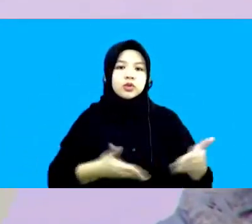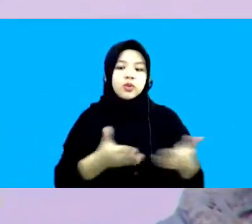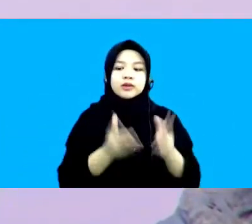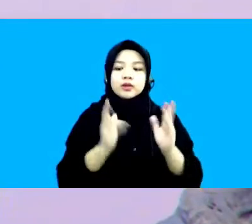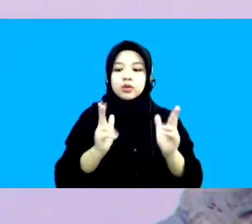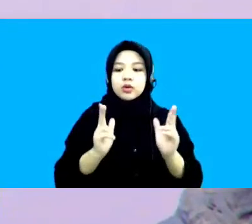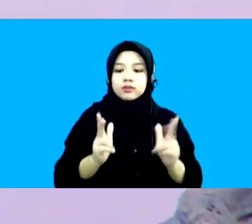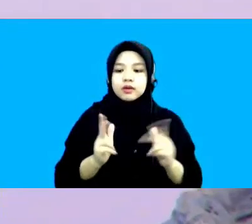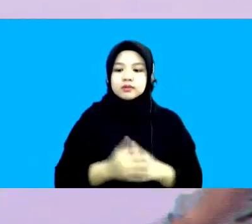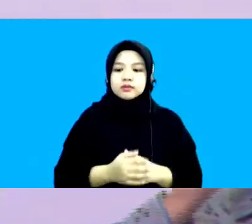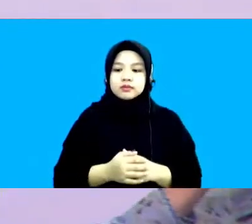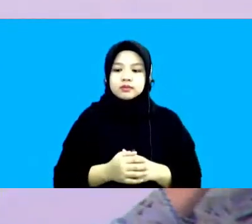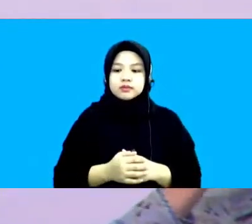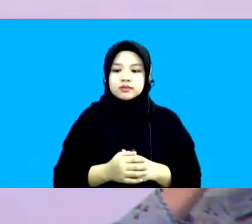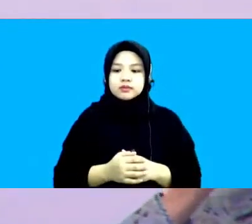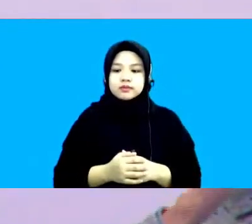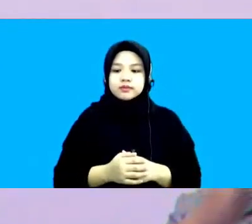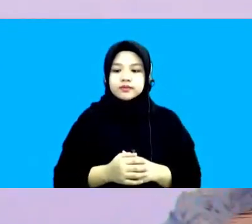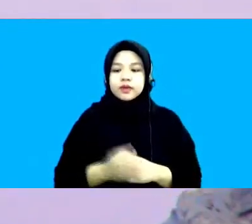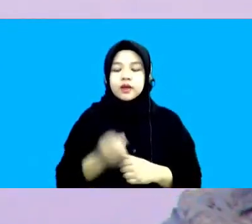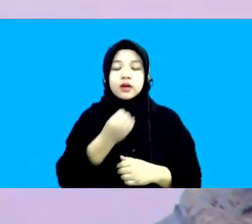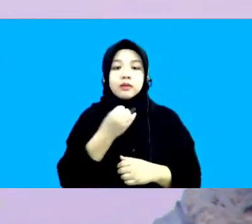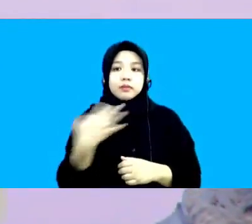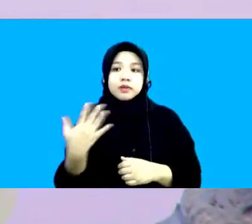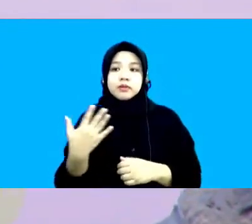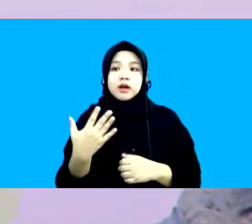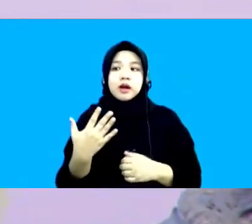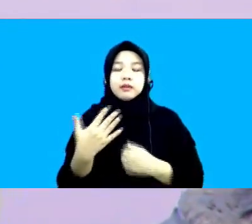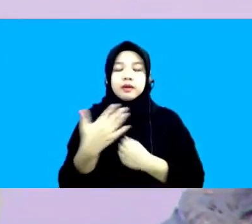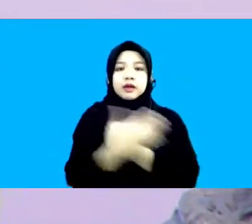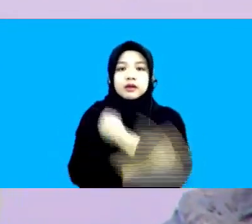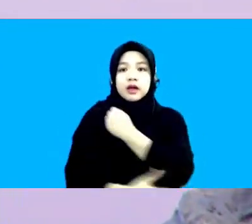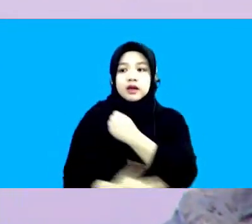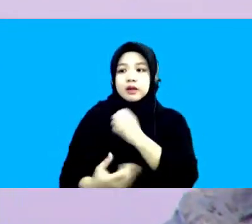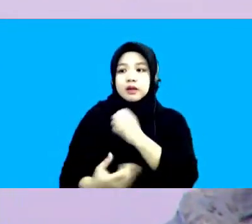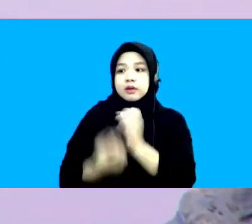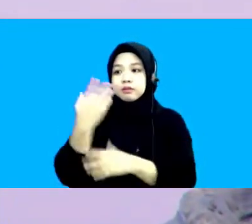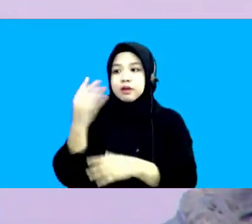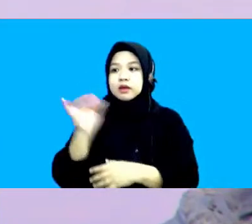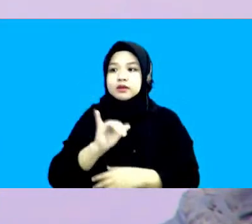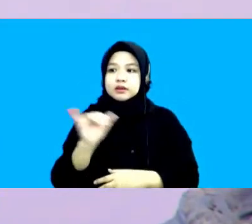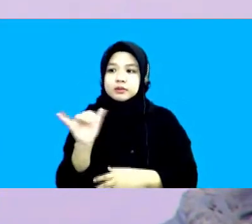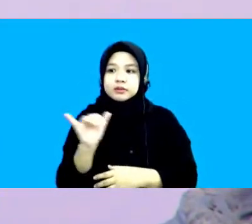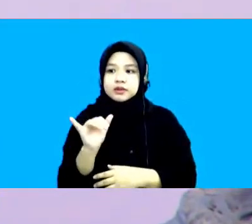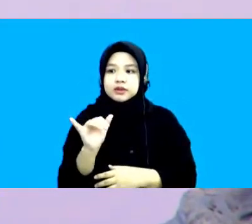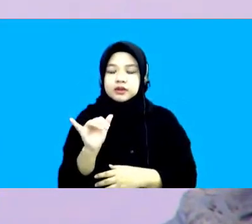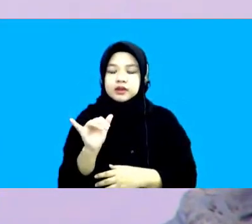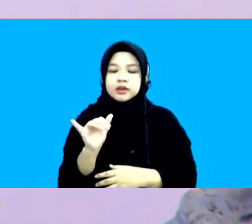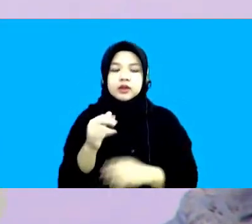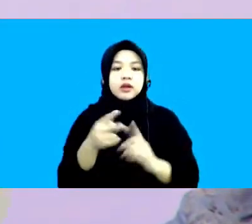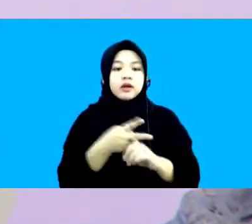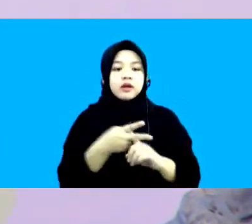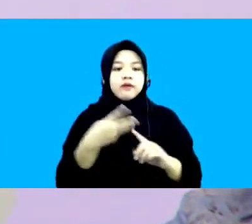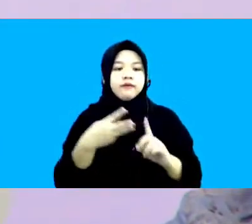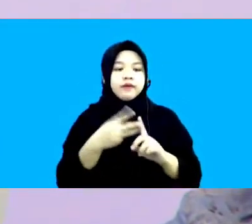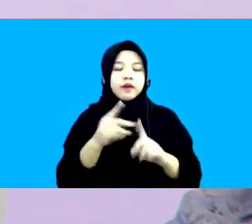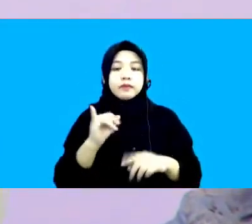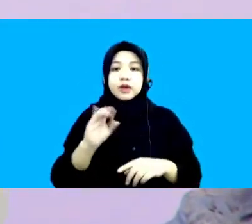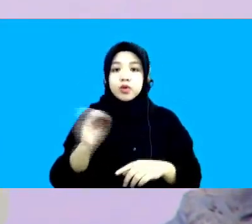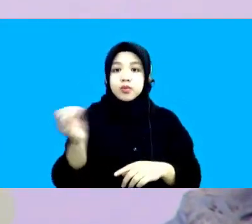hosts the G20, and you are also the chair of the T20, how it might be